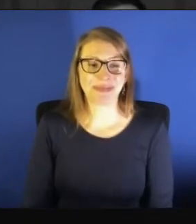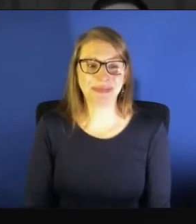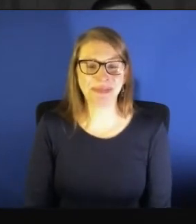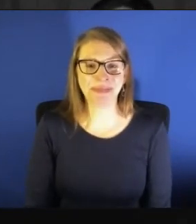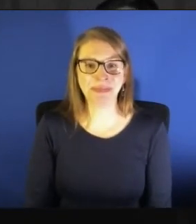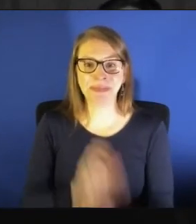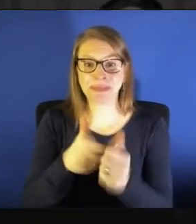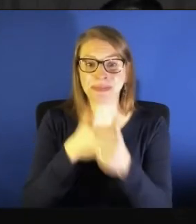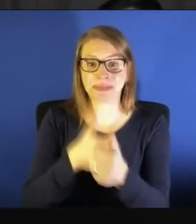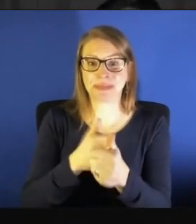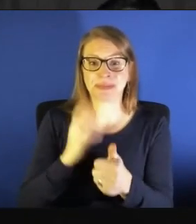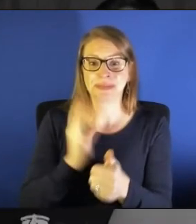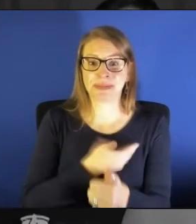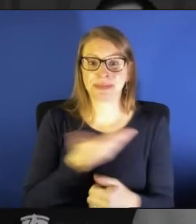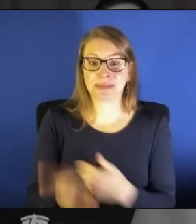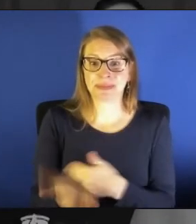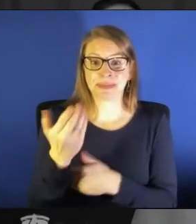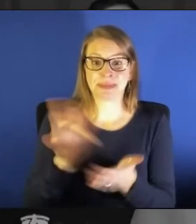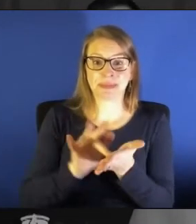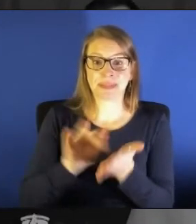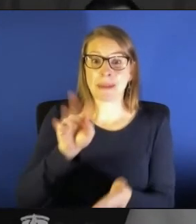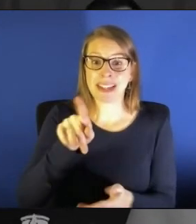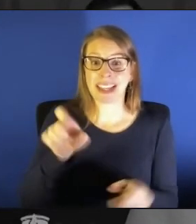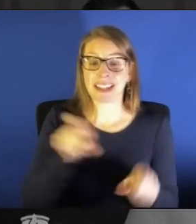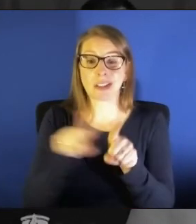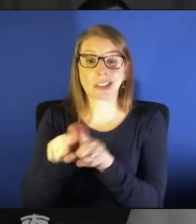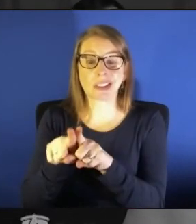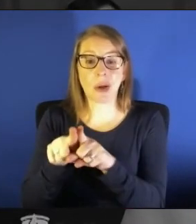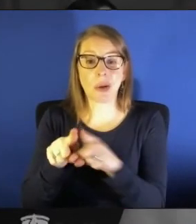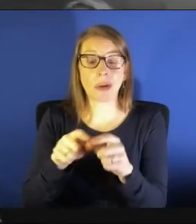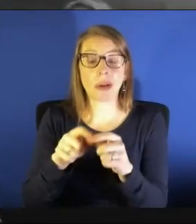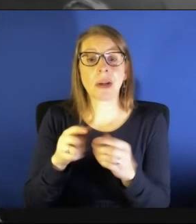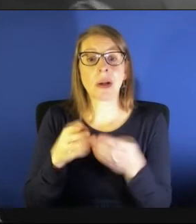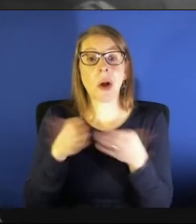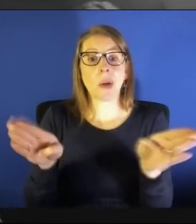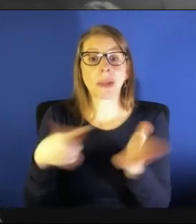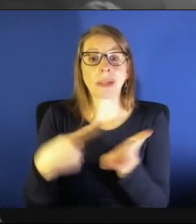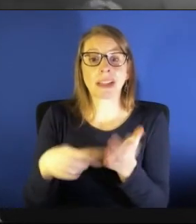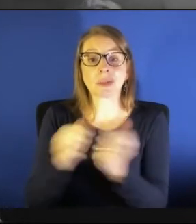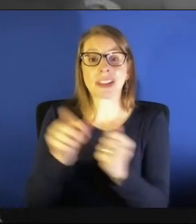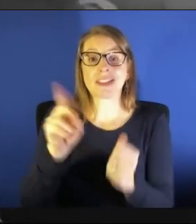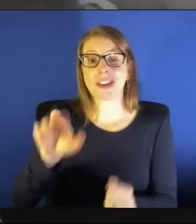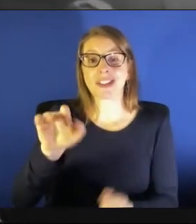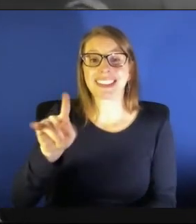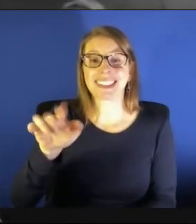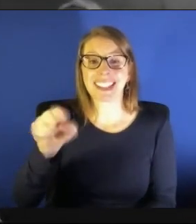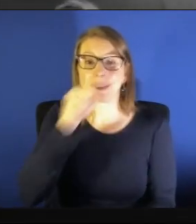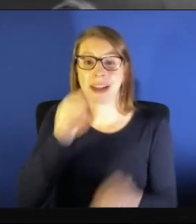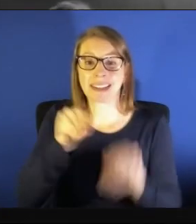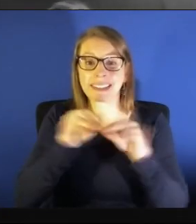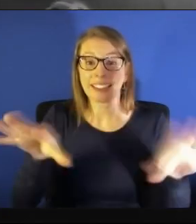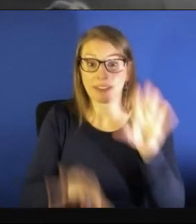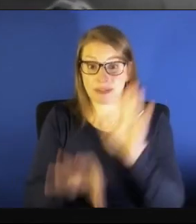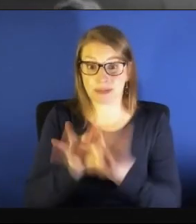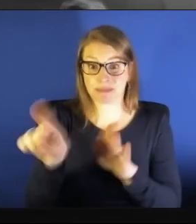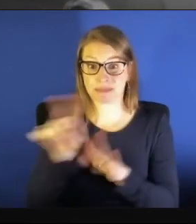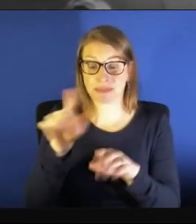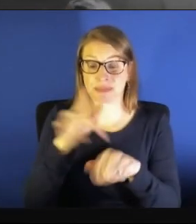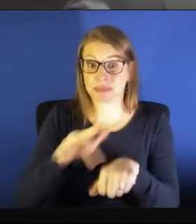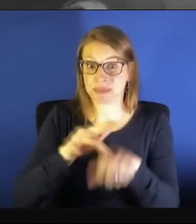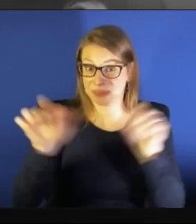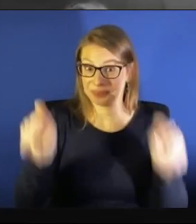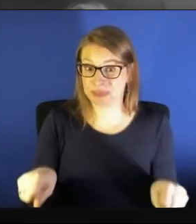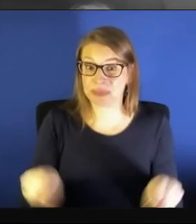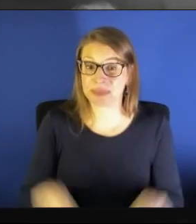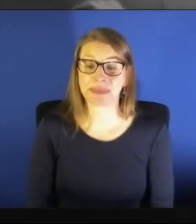Subscribe to our Morning Medical Update and Open Mics with Dr. Stites podcasts. Now, everywhere podcasts are available.